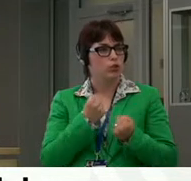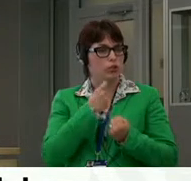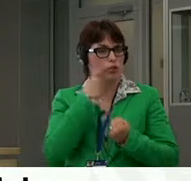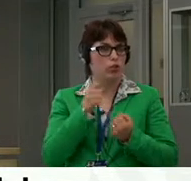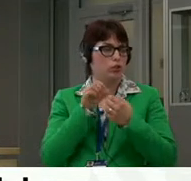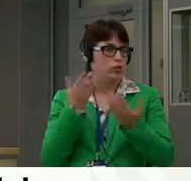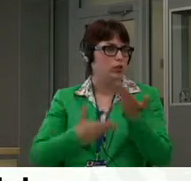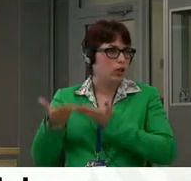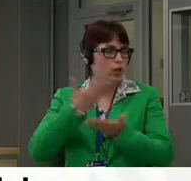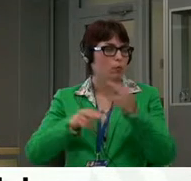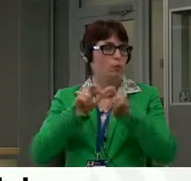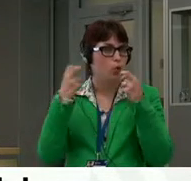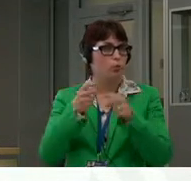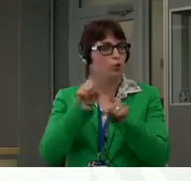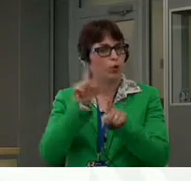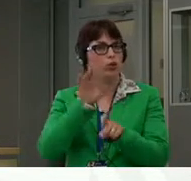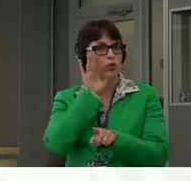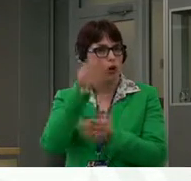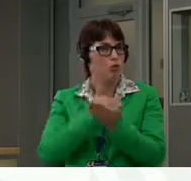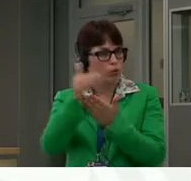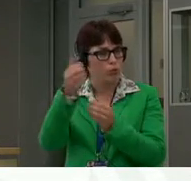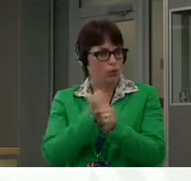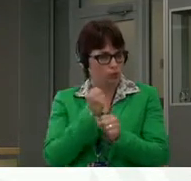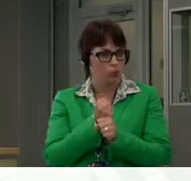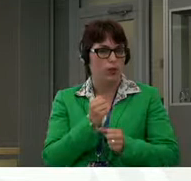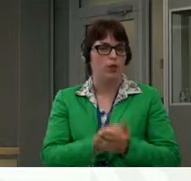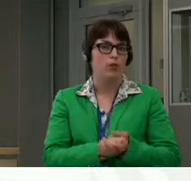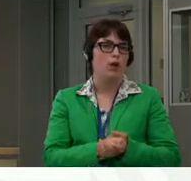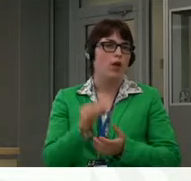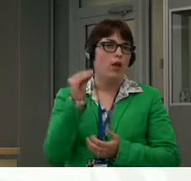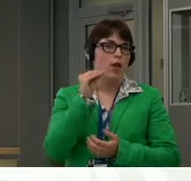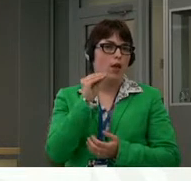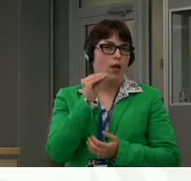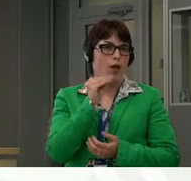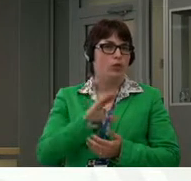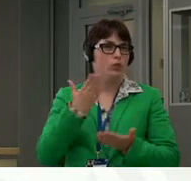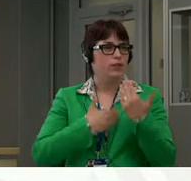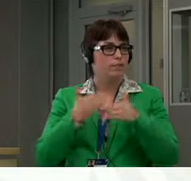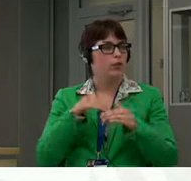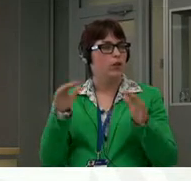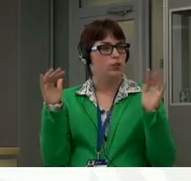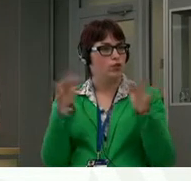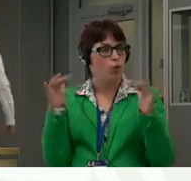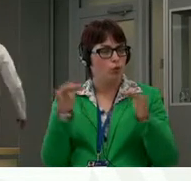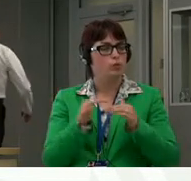EDF calls for the development of an EU